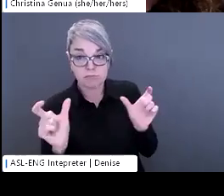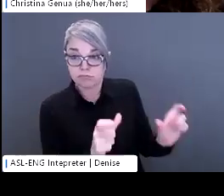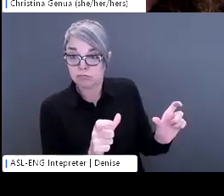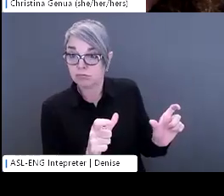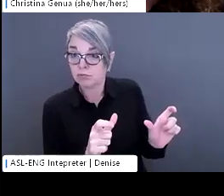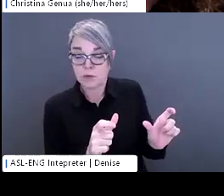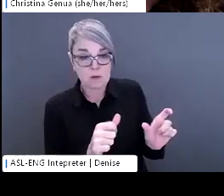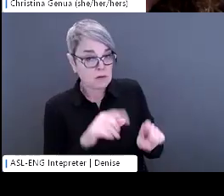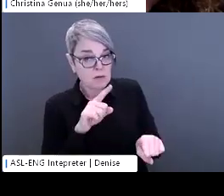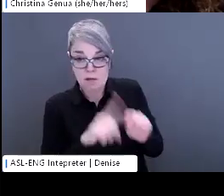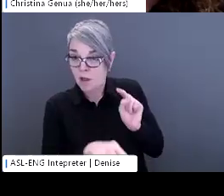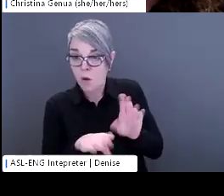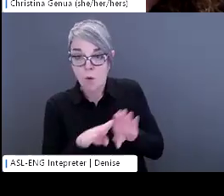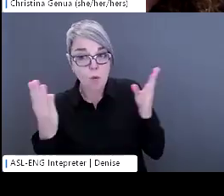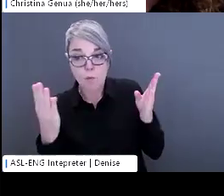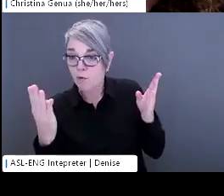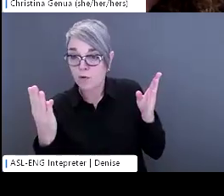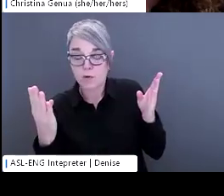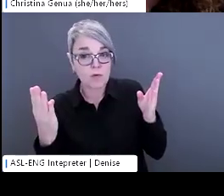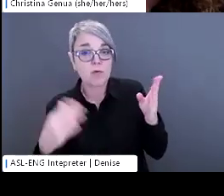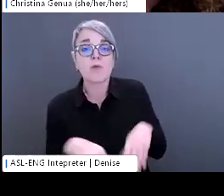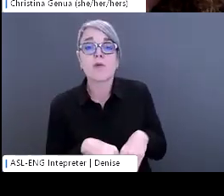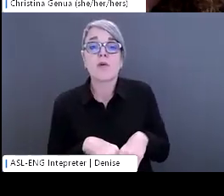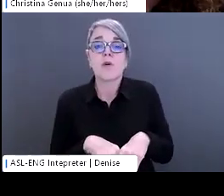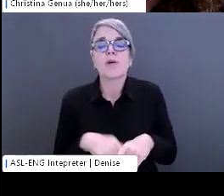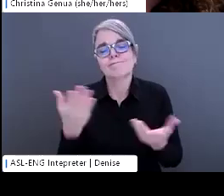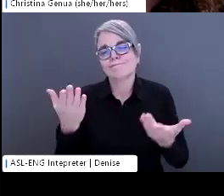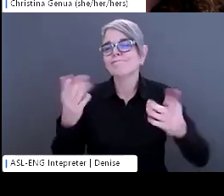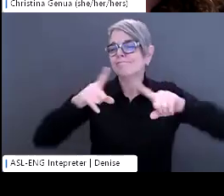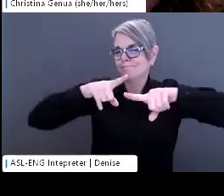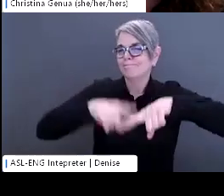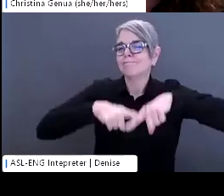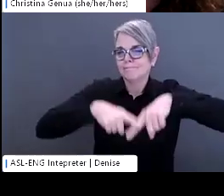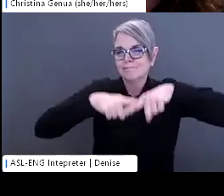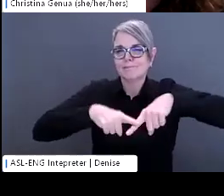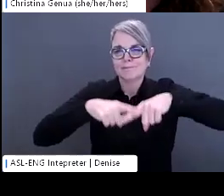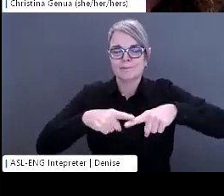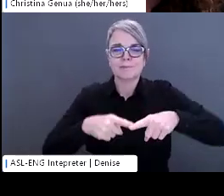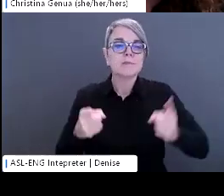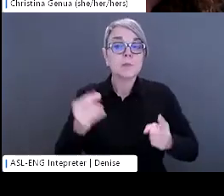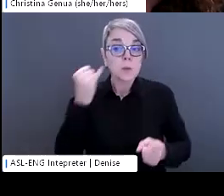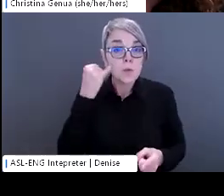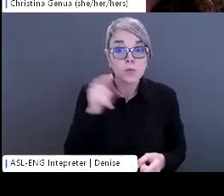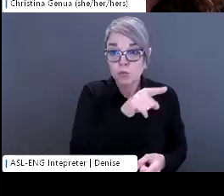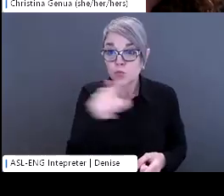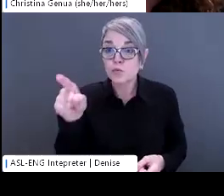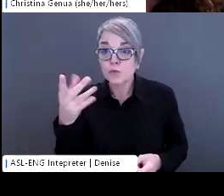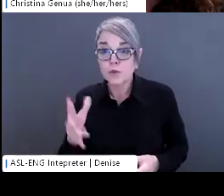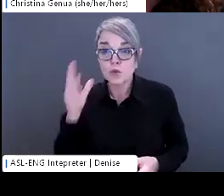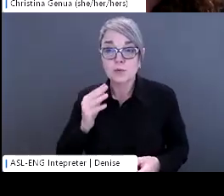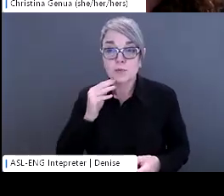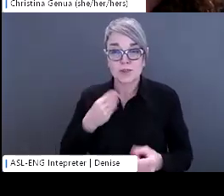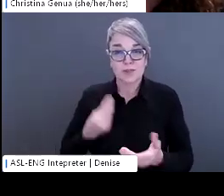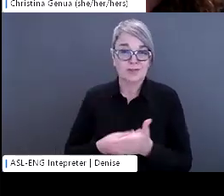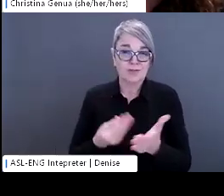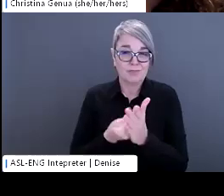And so for this answer, I would recommend that if anyone is in this situation, that you speak to the bank